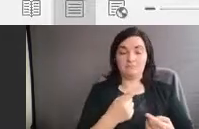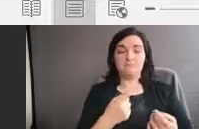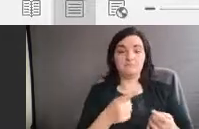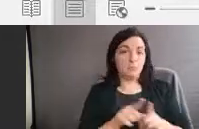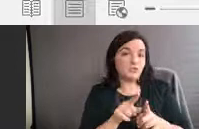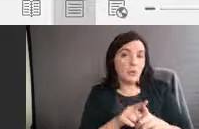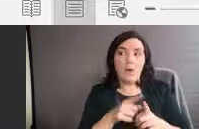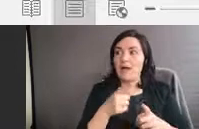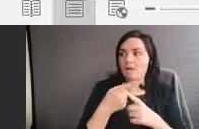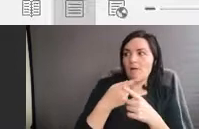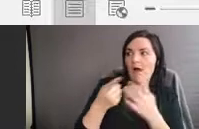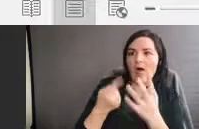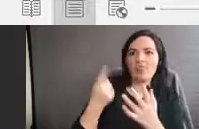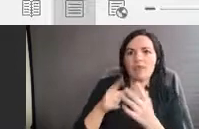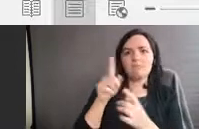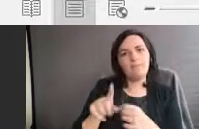else.